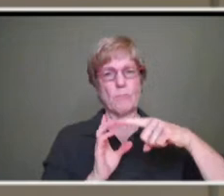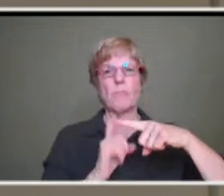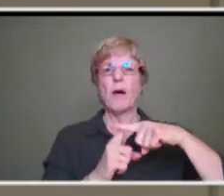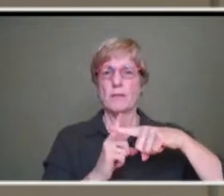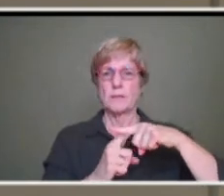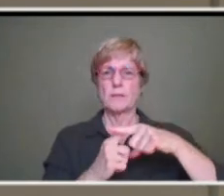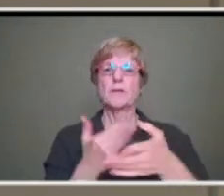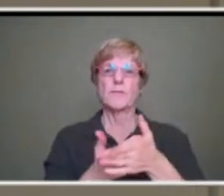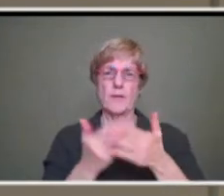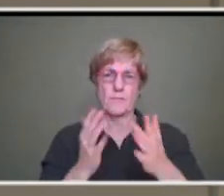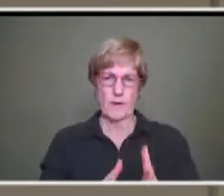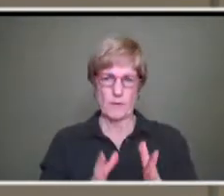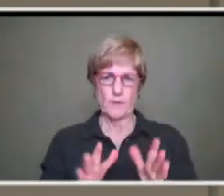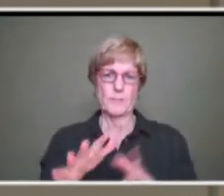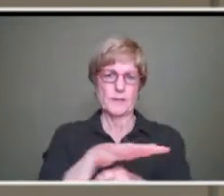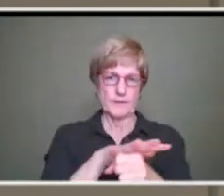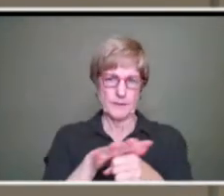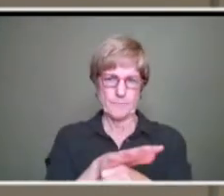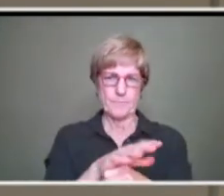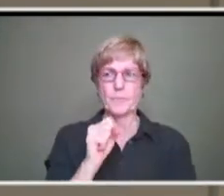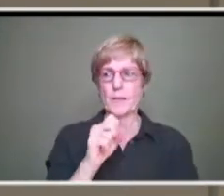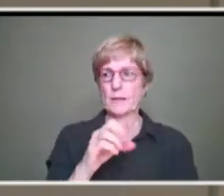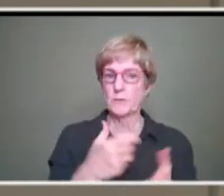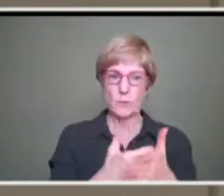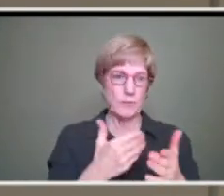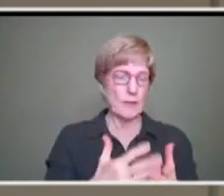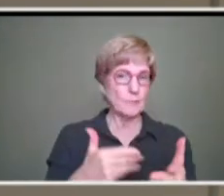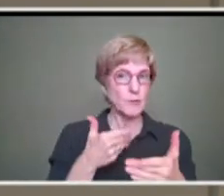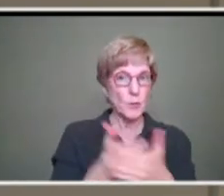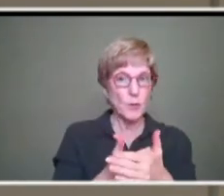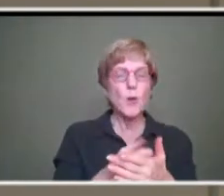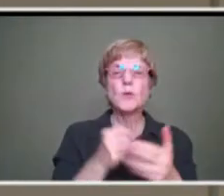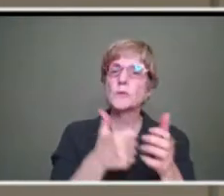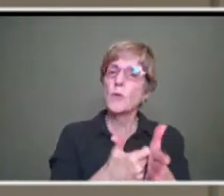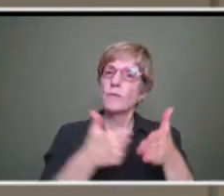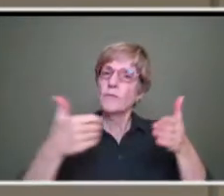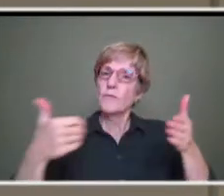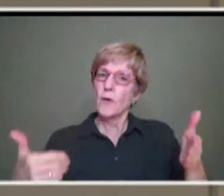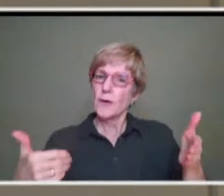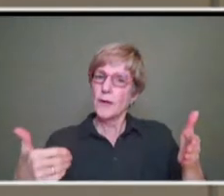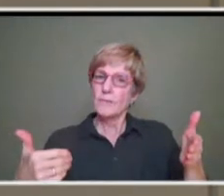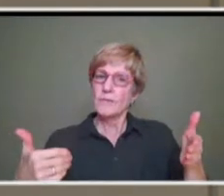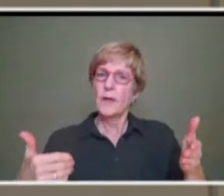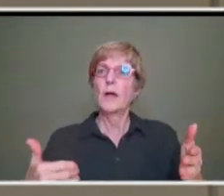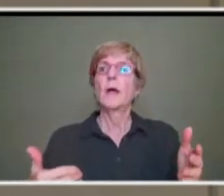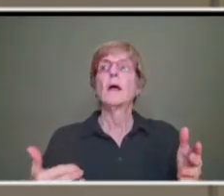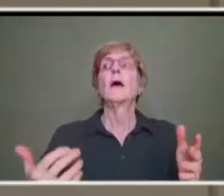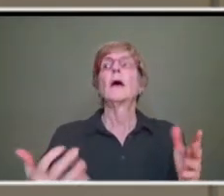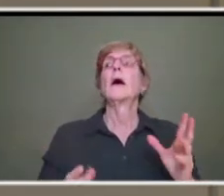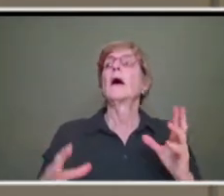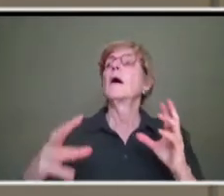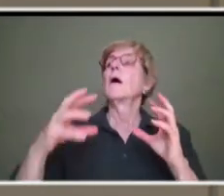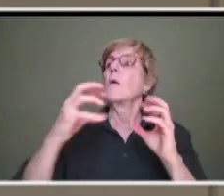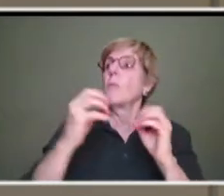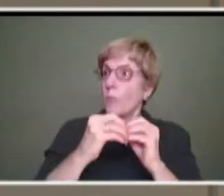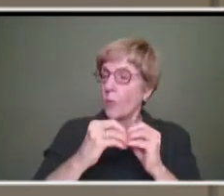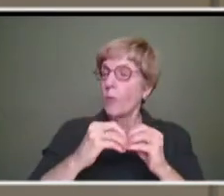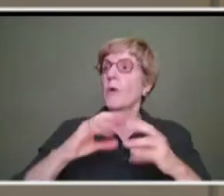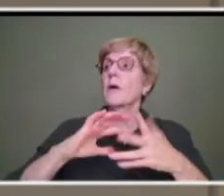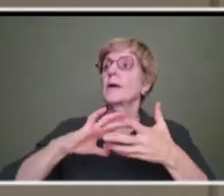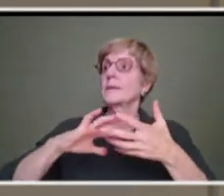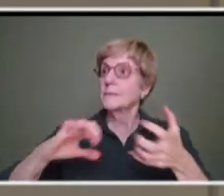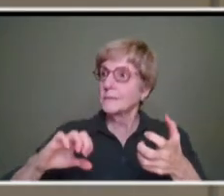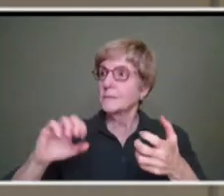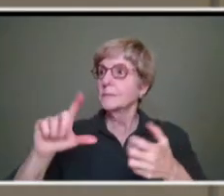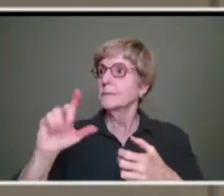if we have residentials so close or if it's far enough away where if there's additional manufacturing Logistics it is not going